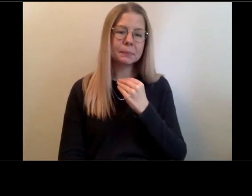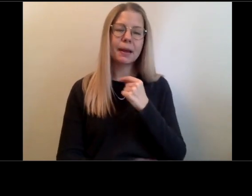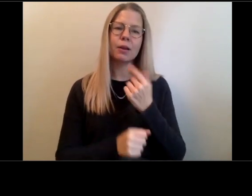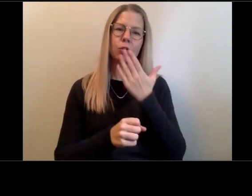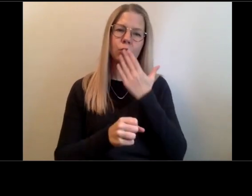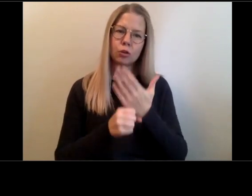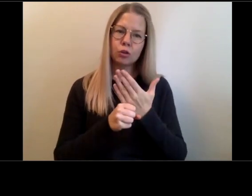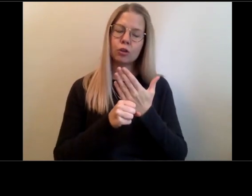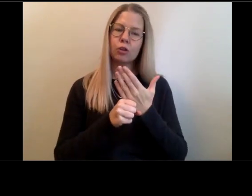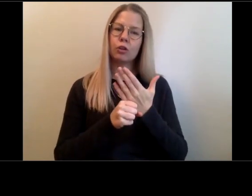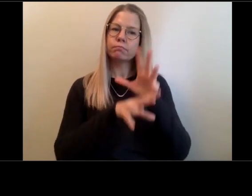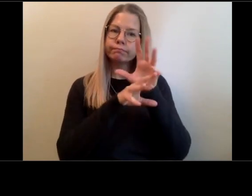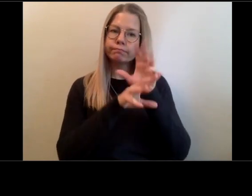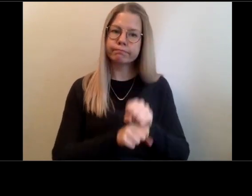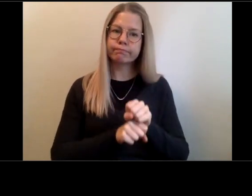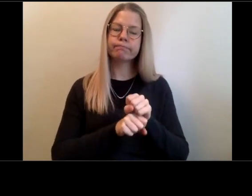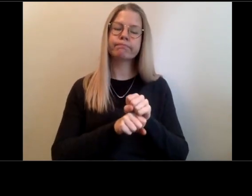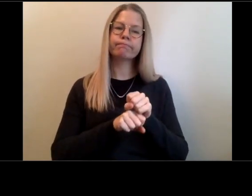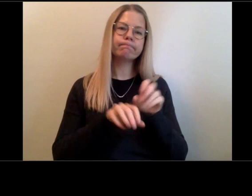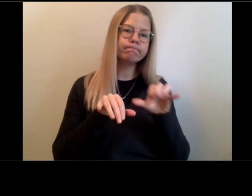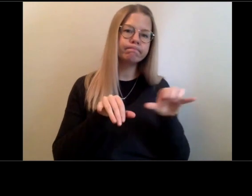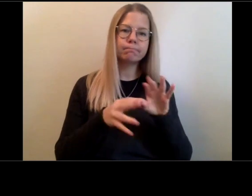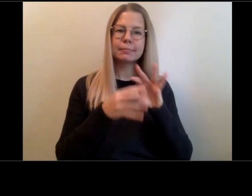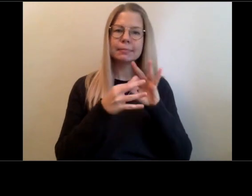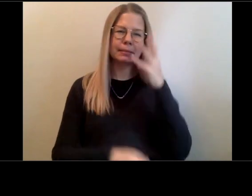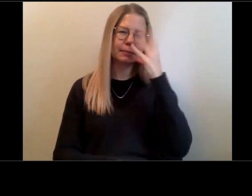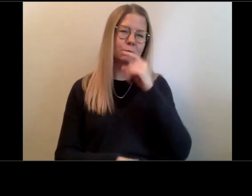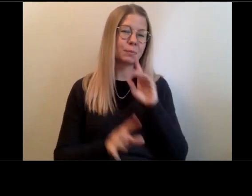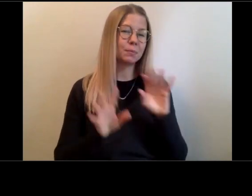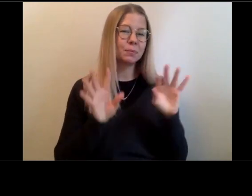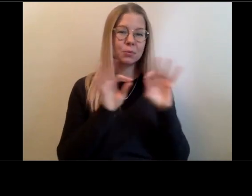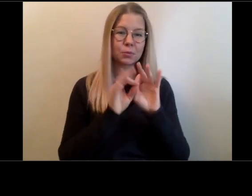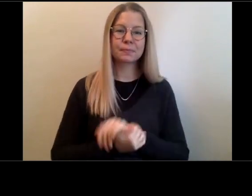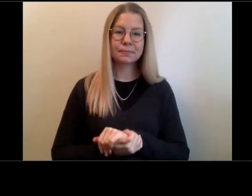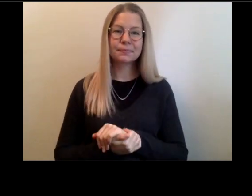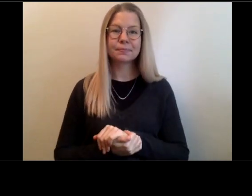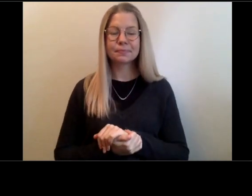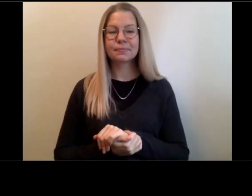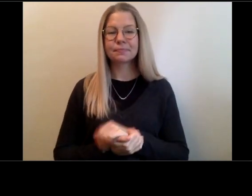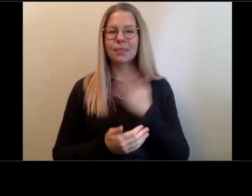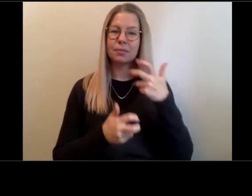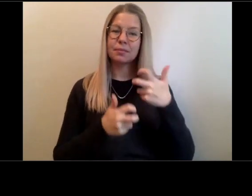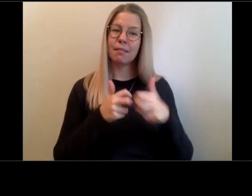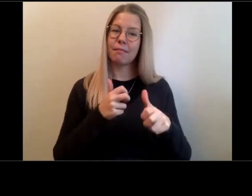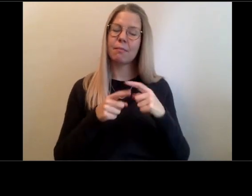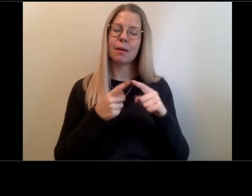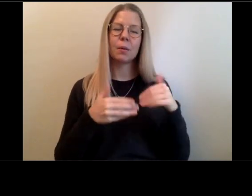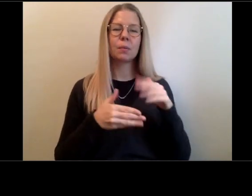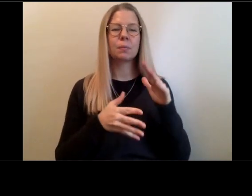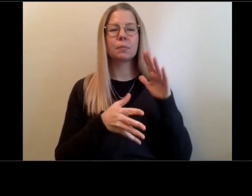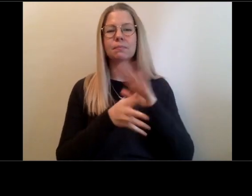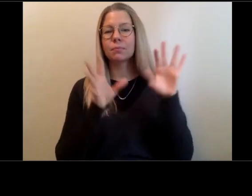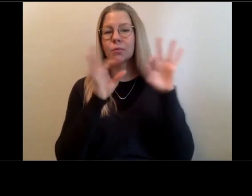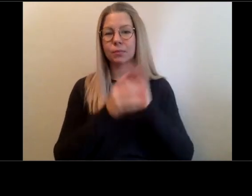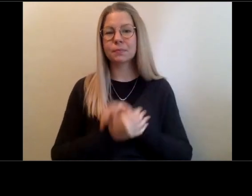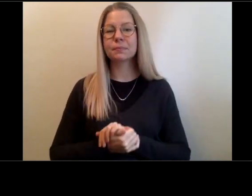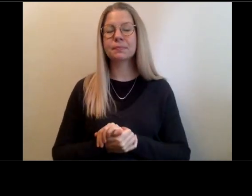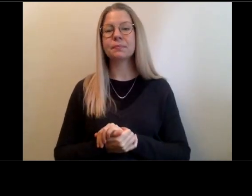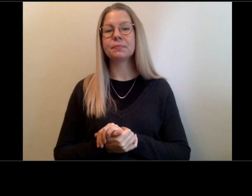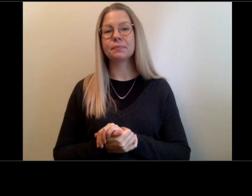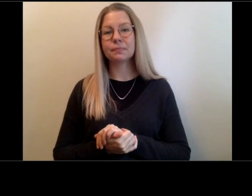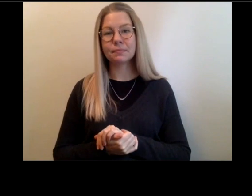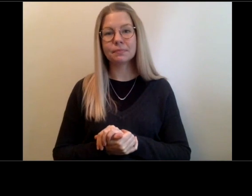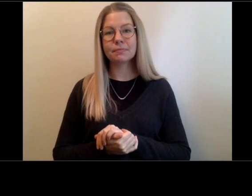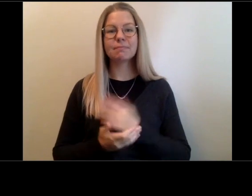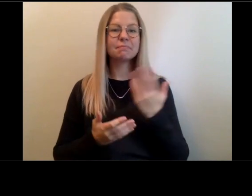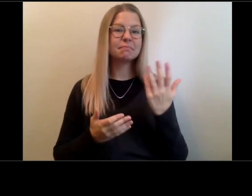really important. And I know they're hard. I wouldn't have imagined 15 or